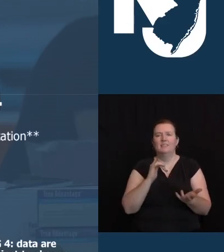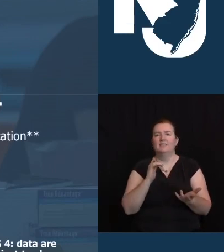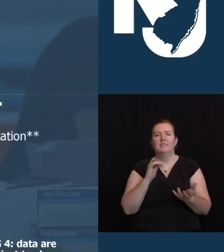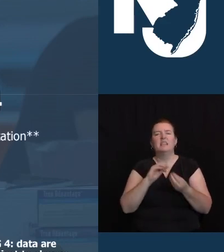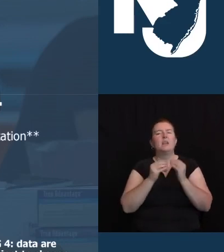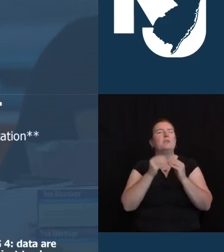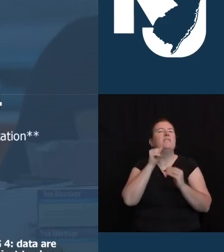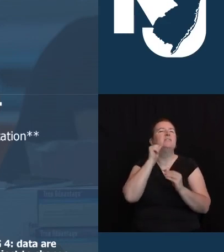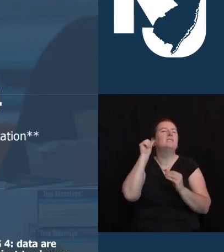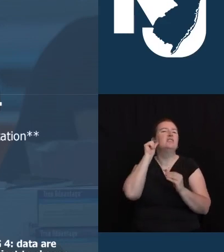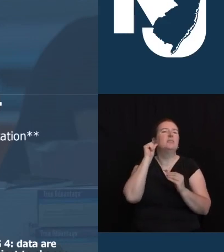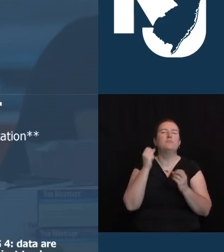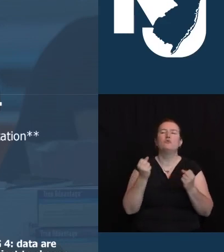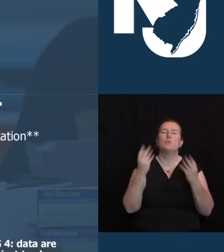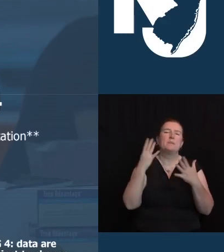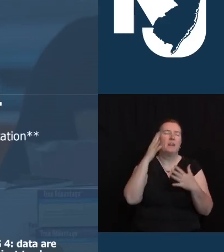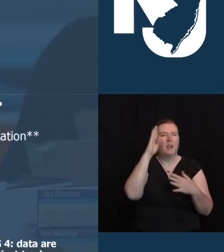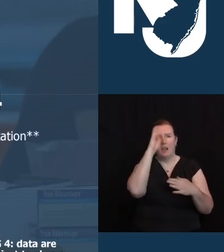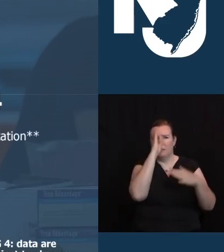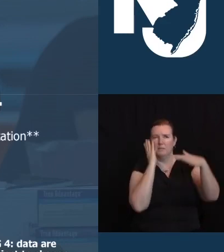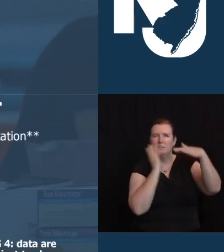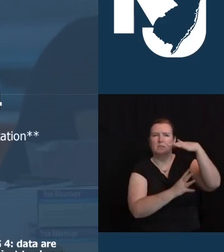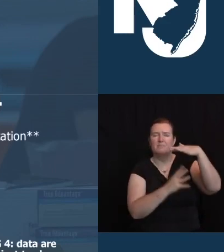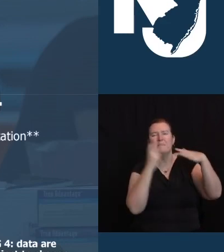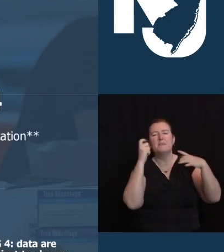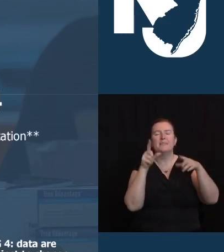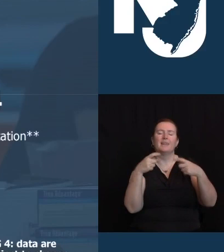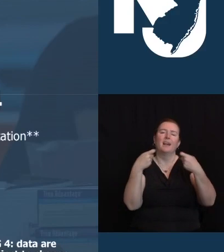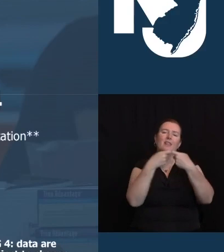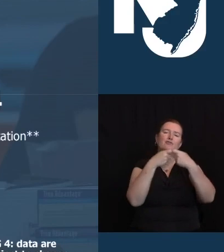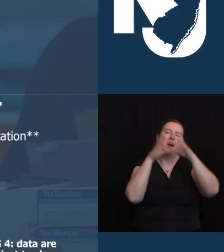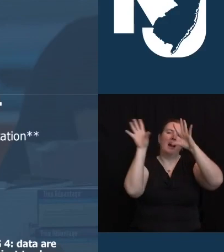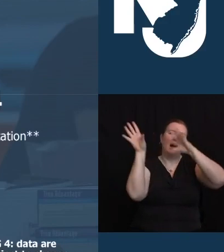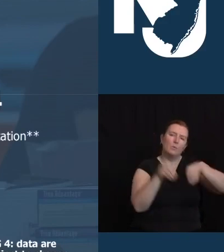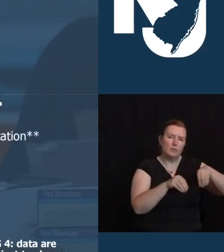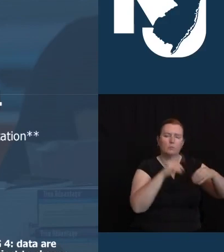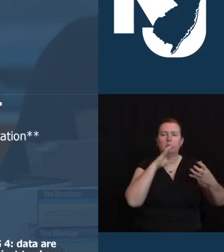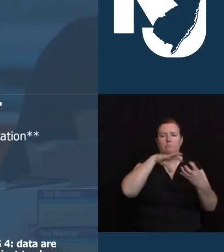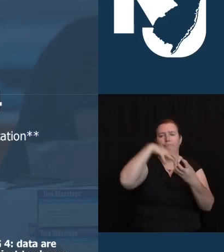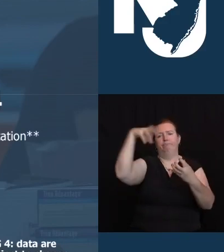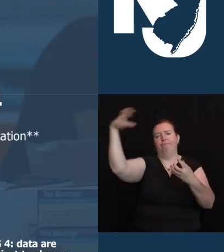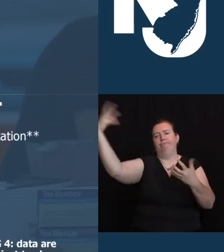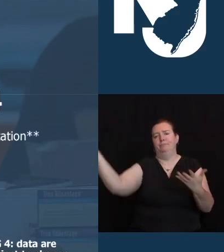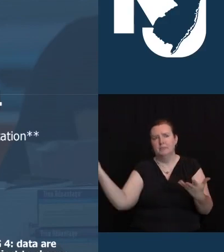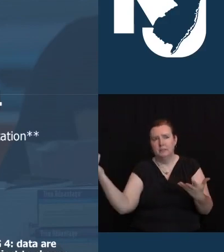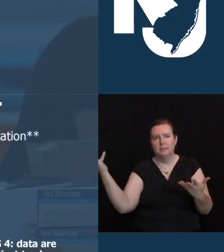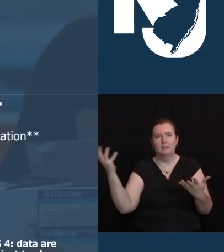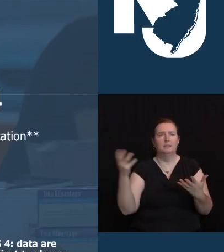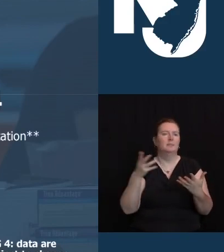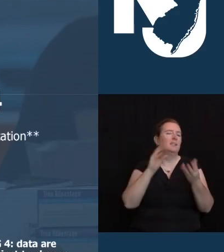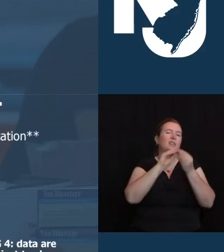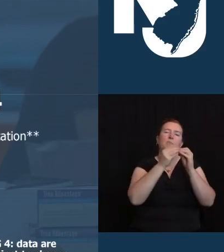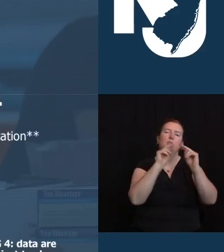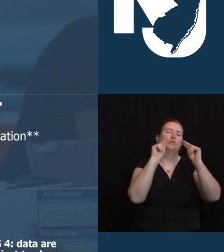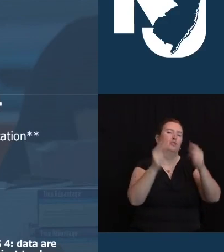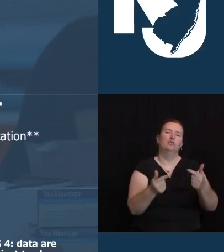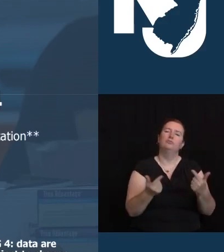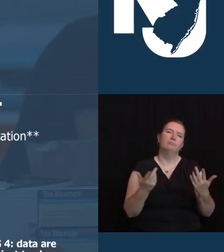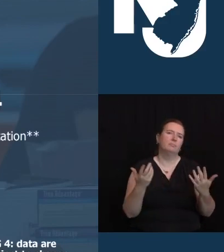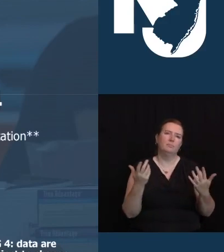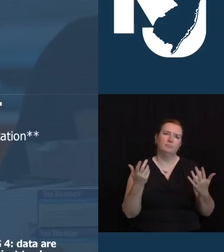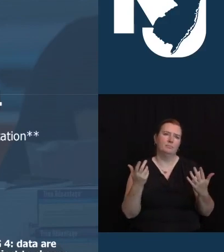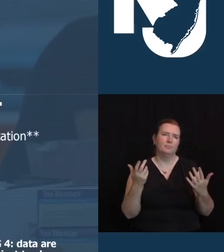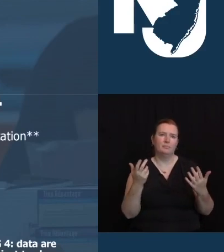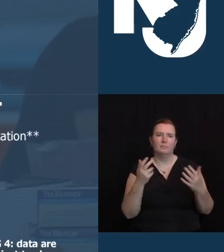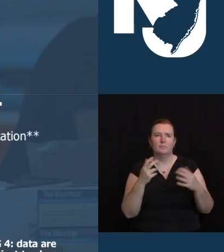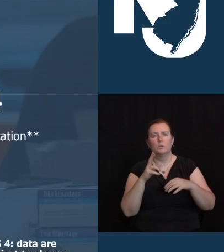hospitals, which, by the way, many of which lost their power and were on generators. They were fighting for their lives yesterday, and we didn't get the reporting that we normally get.